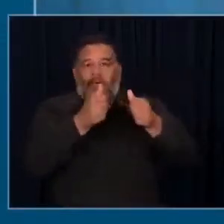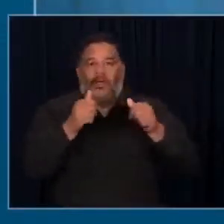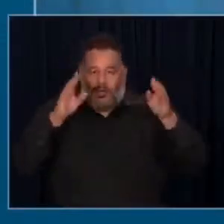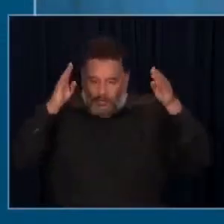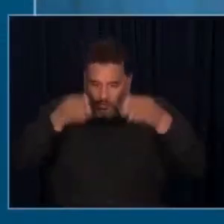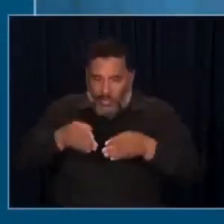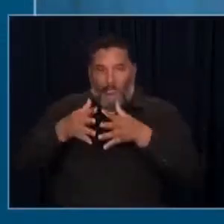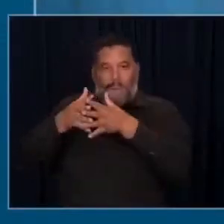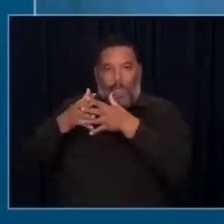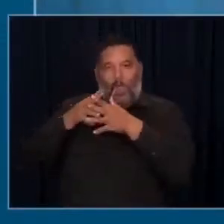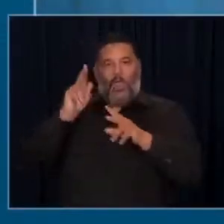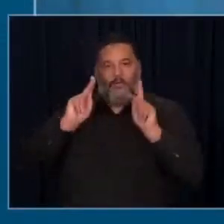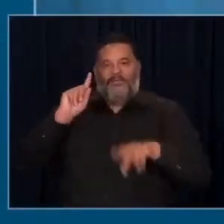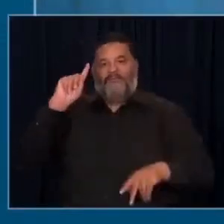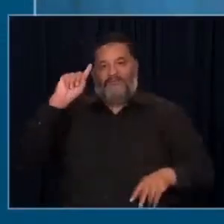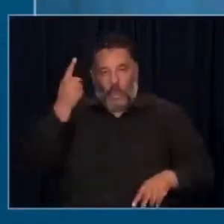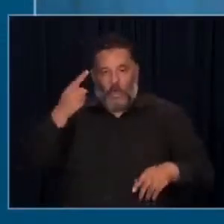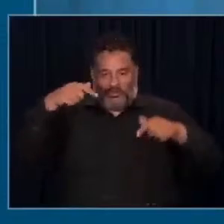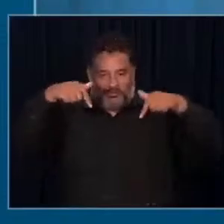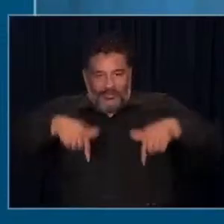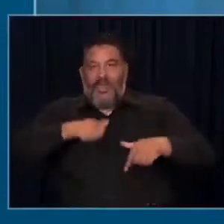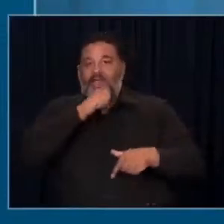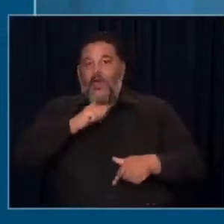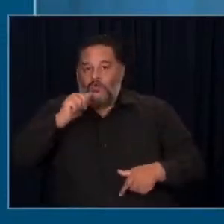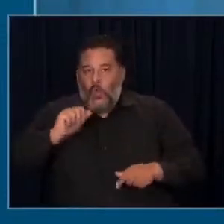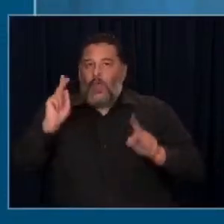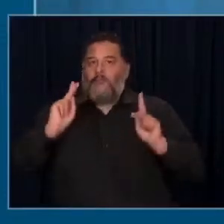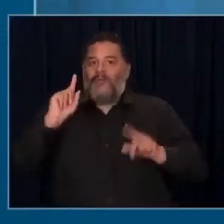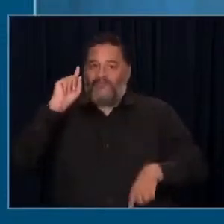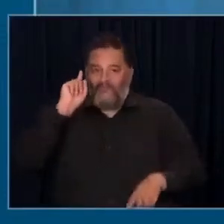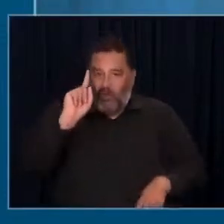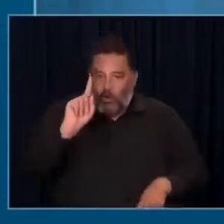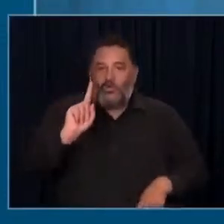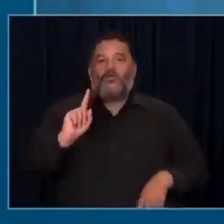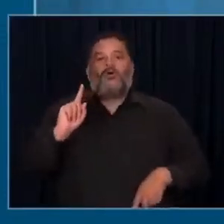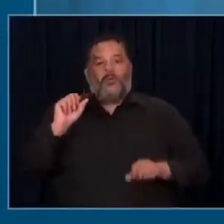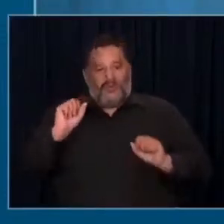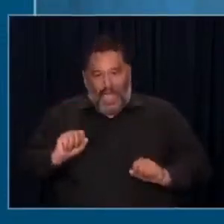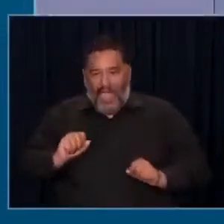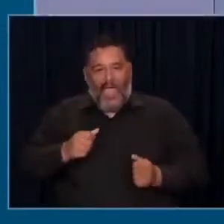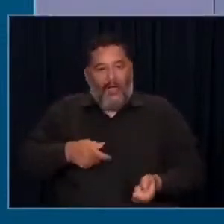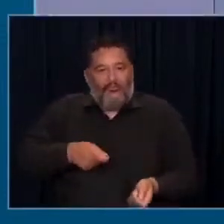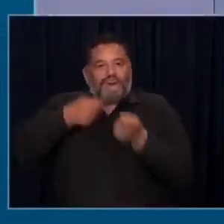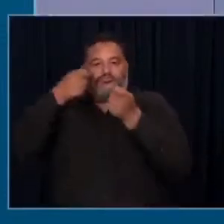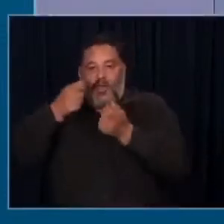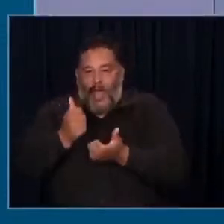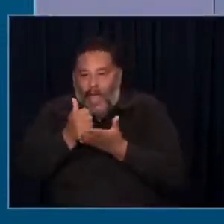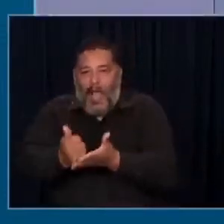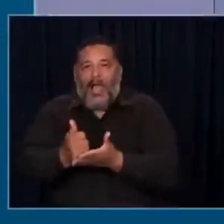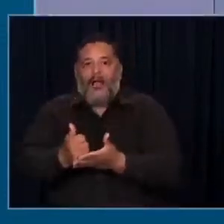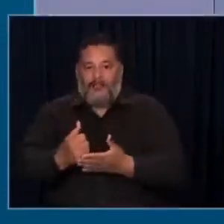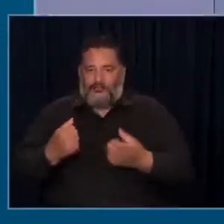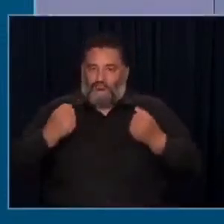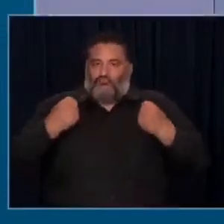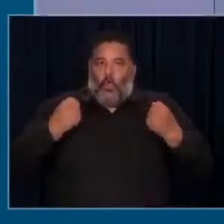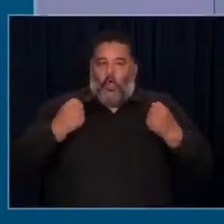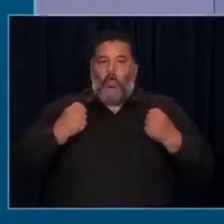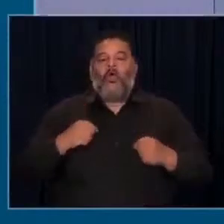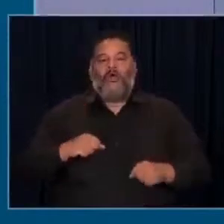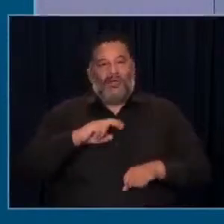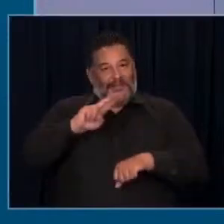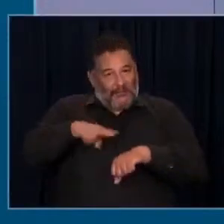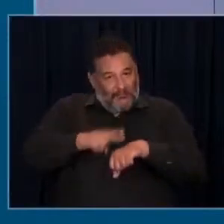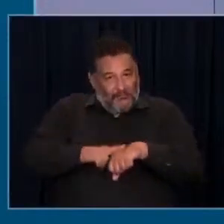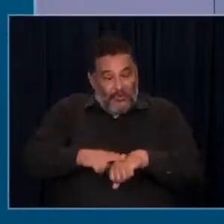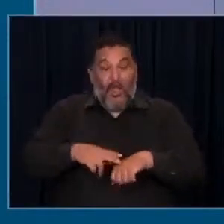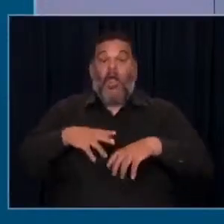make sure in Arizonans so that we are able to uplift and be strong enough as a strong nation. Then